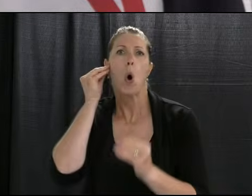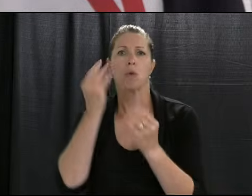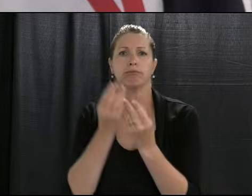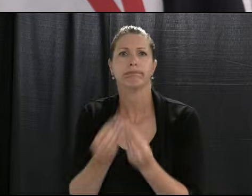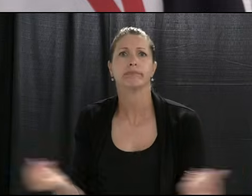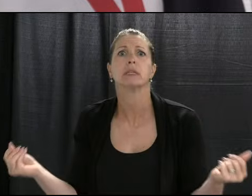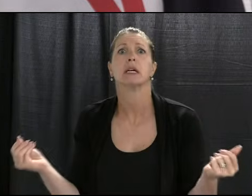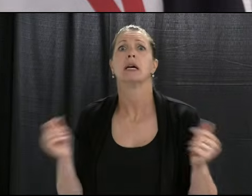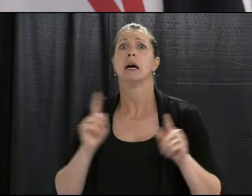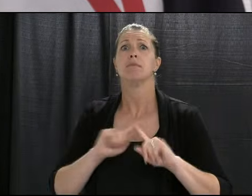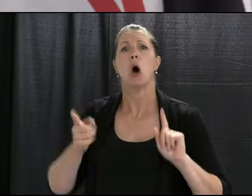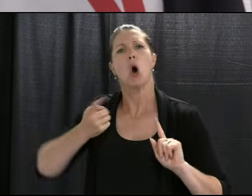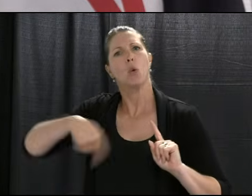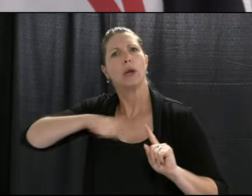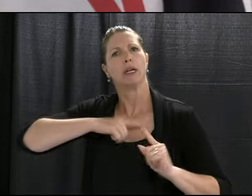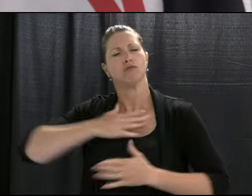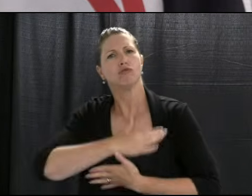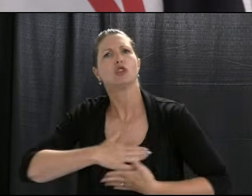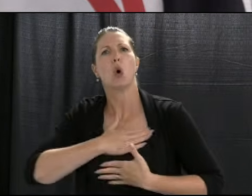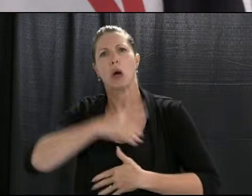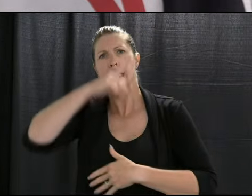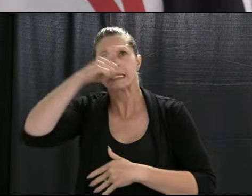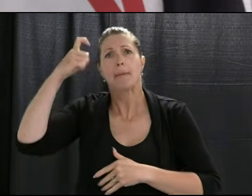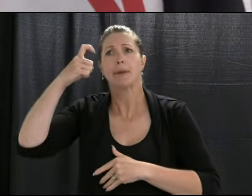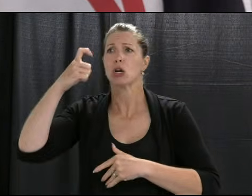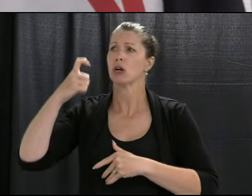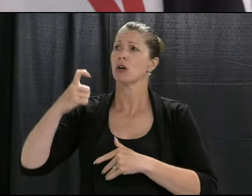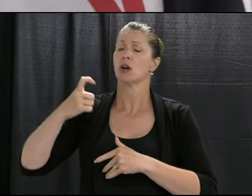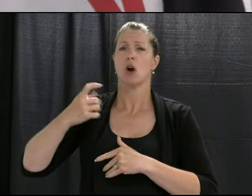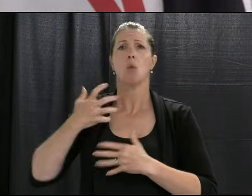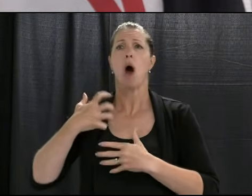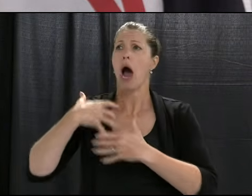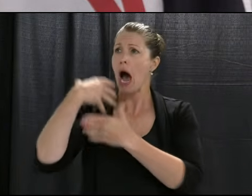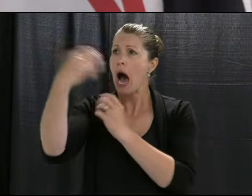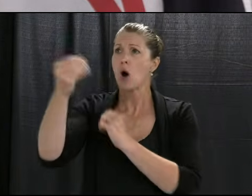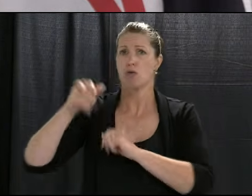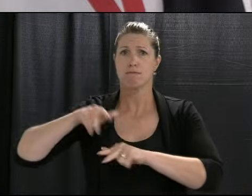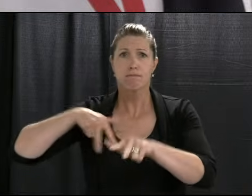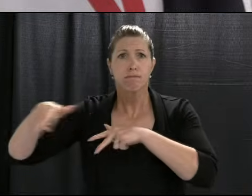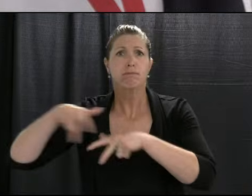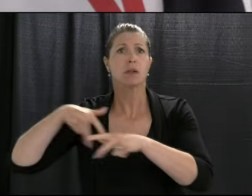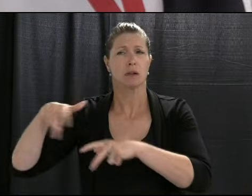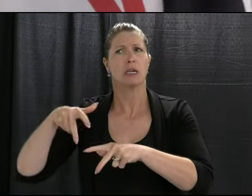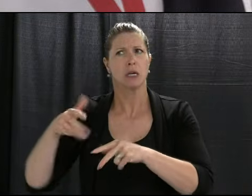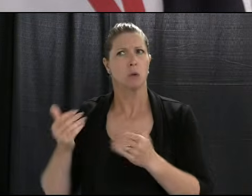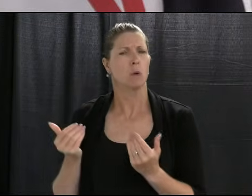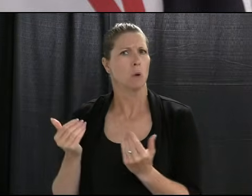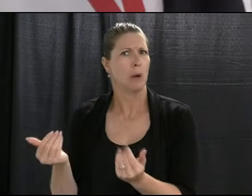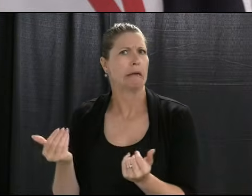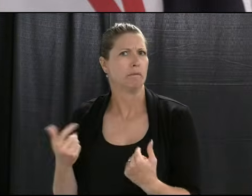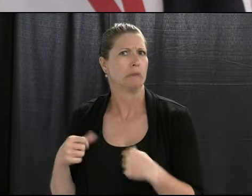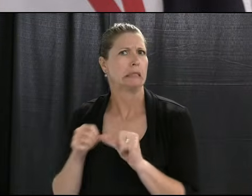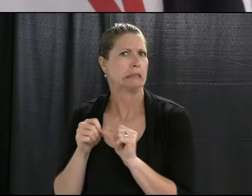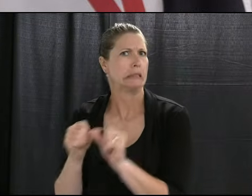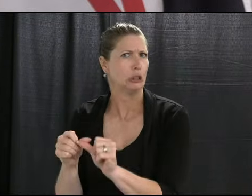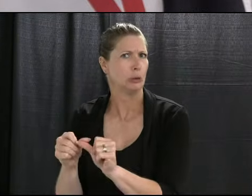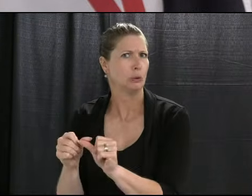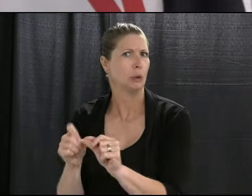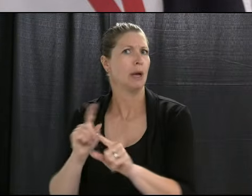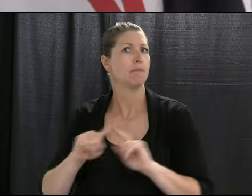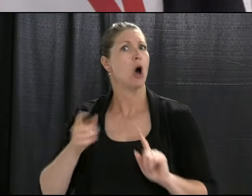winter. And we feel that we should hold the people who are reckless and responsible to account at this time. So that's a decision that we've